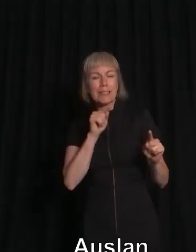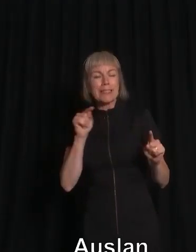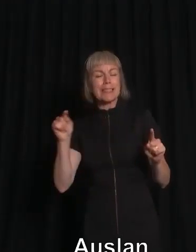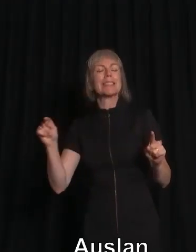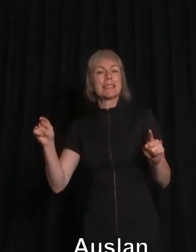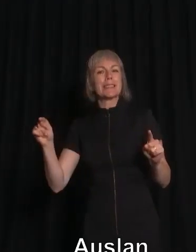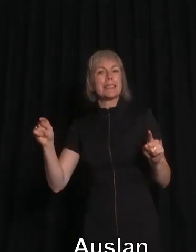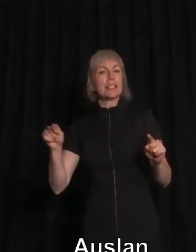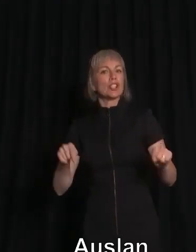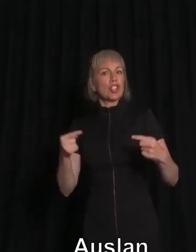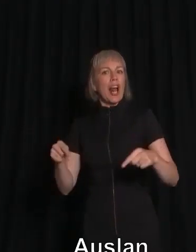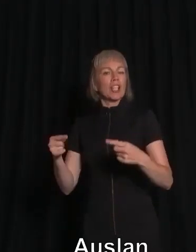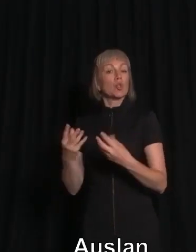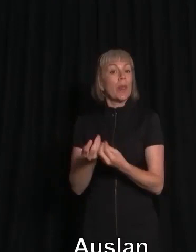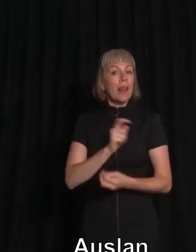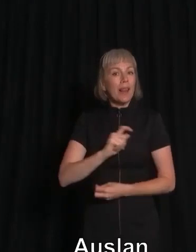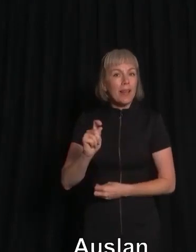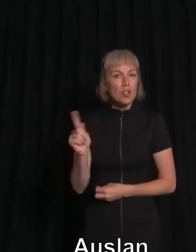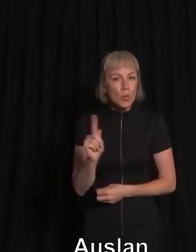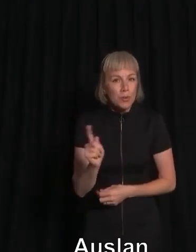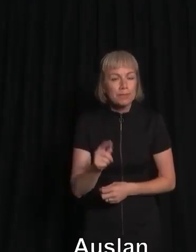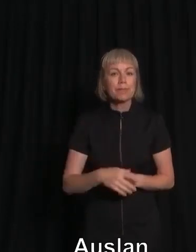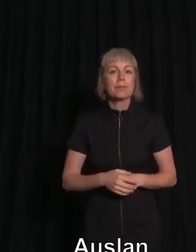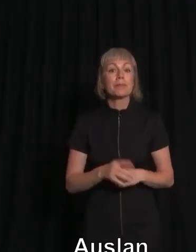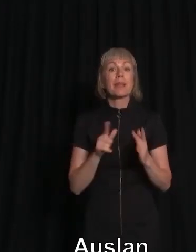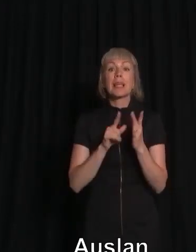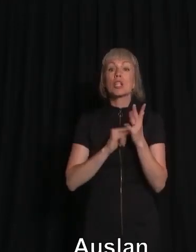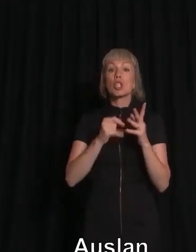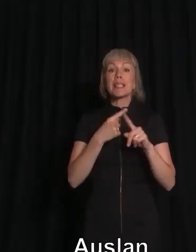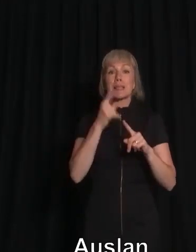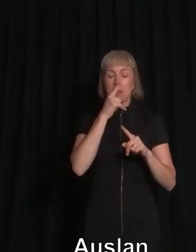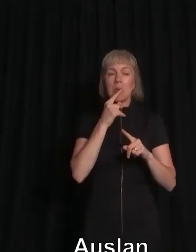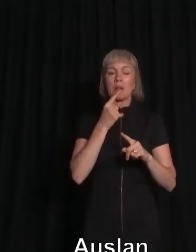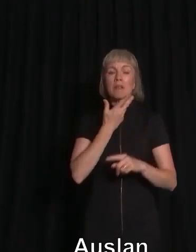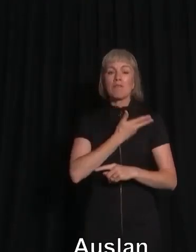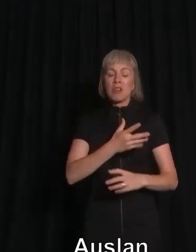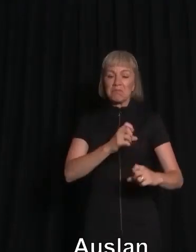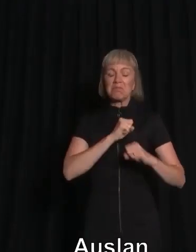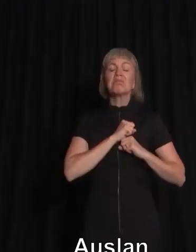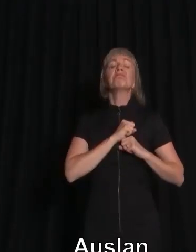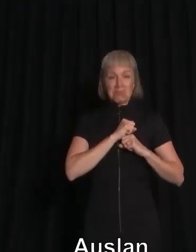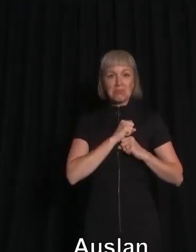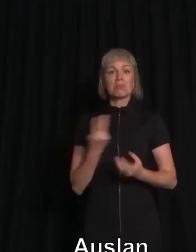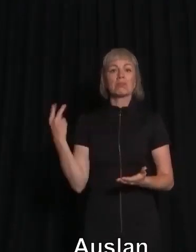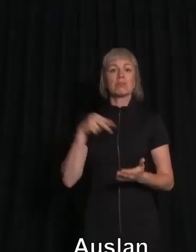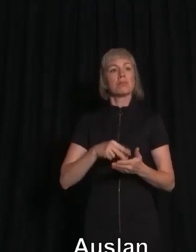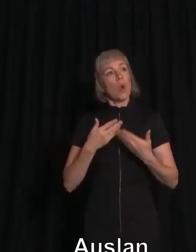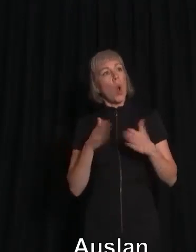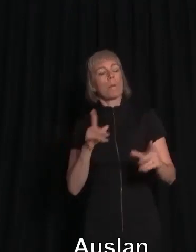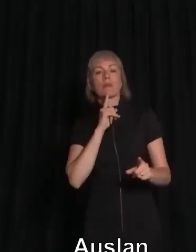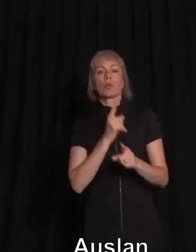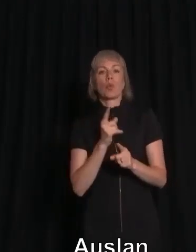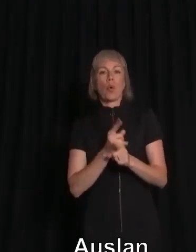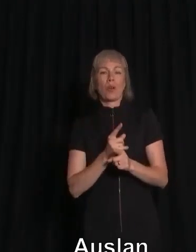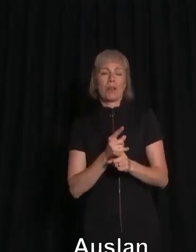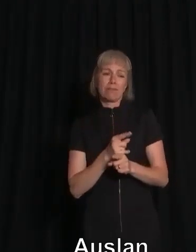to litigation is actually having intersex people talk about their stories because they are not ready. I think it's been a few years where we've